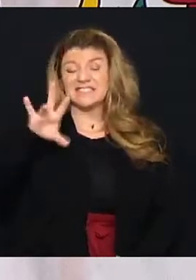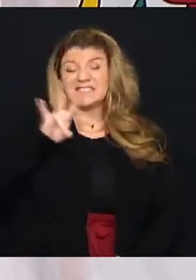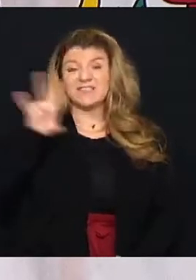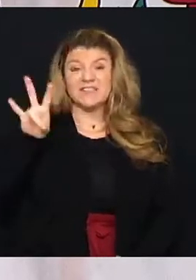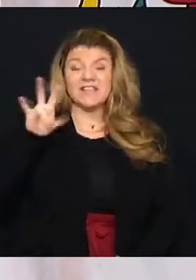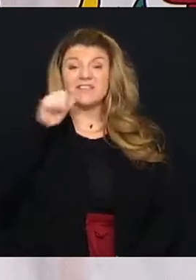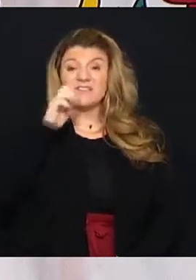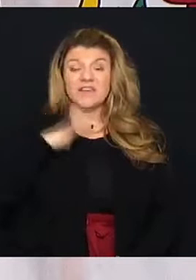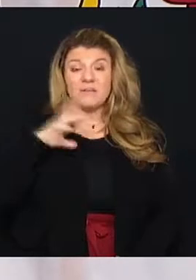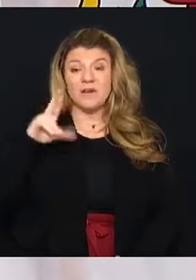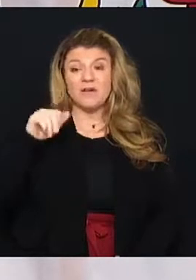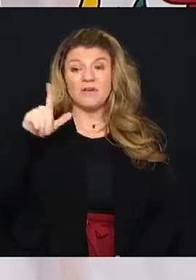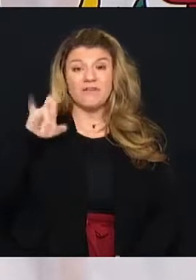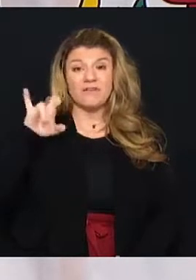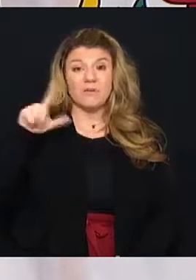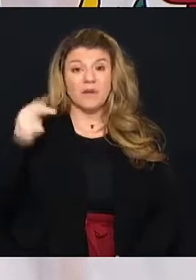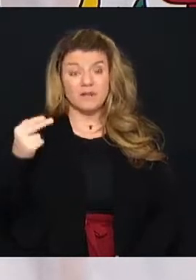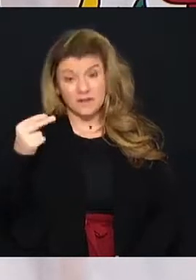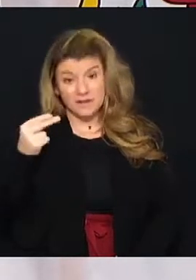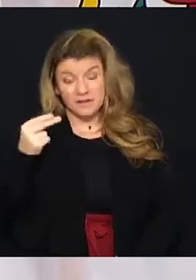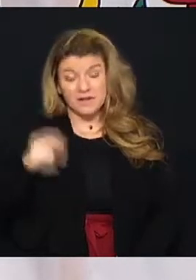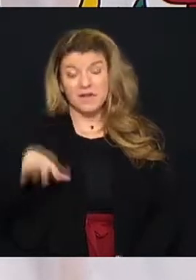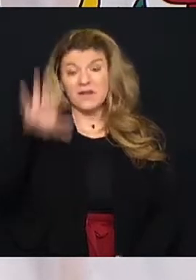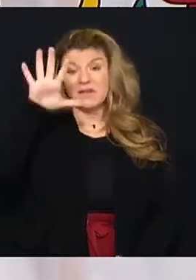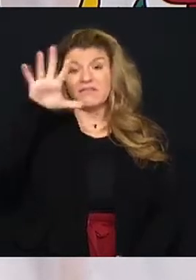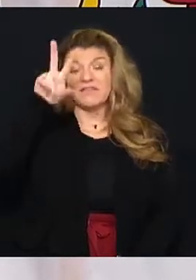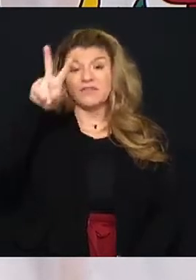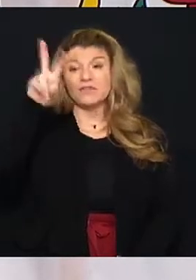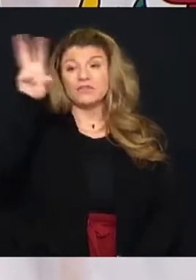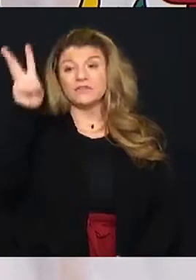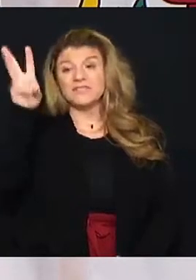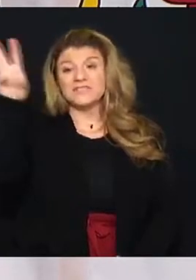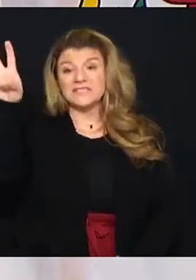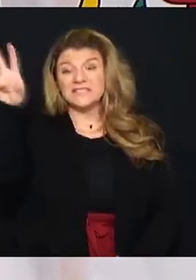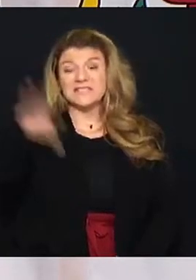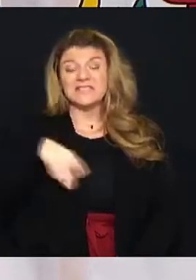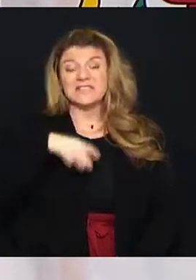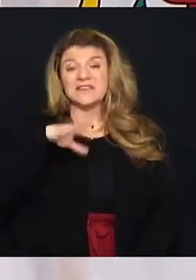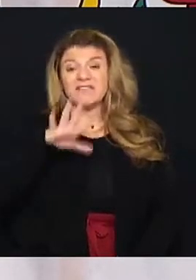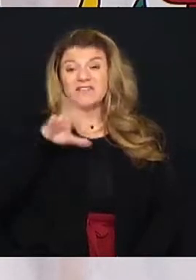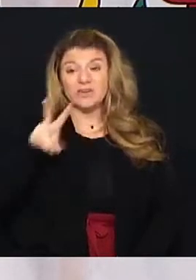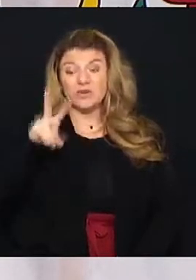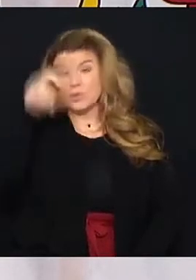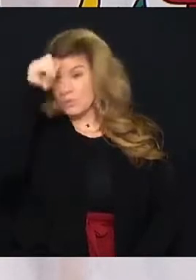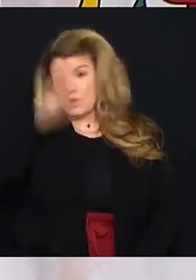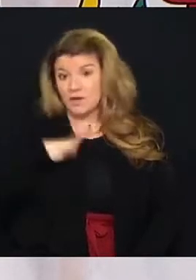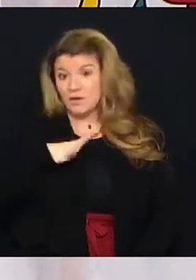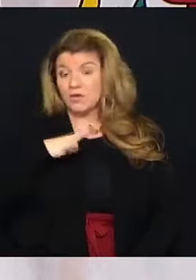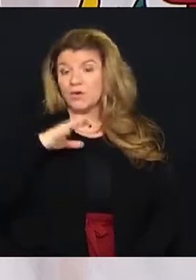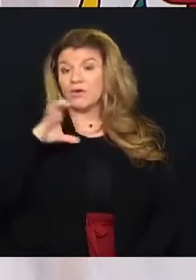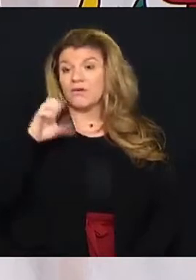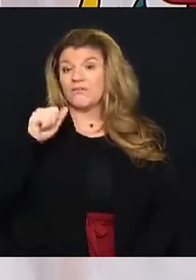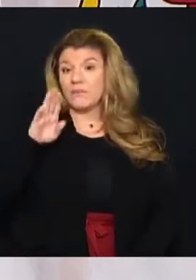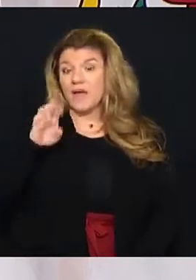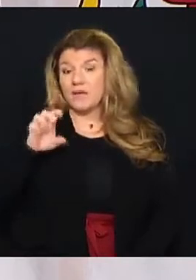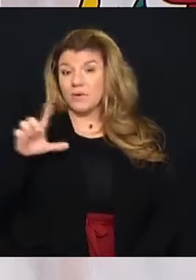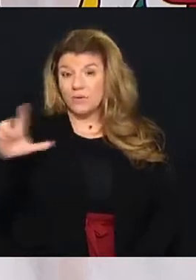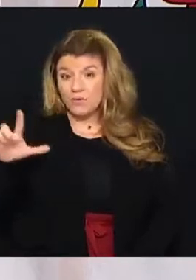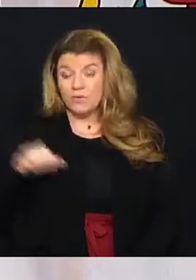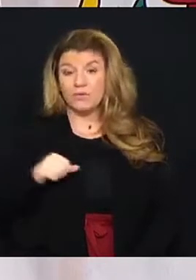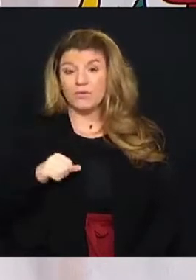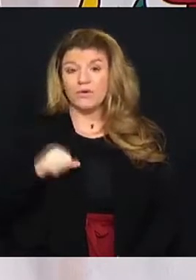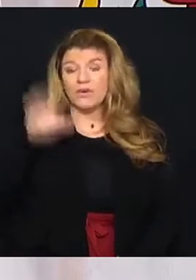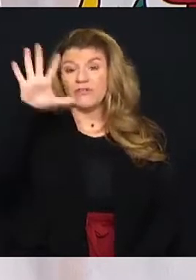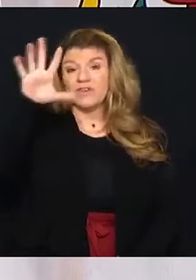77-year-old female from Raleigh County. The 5,266th death, a 52-year-old male from Cabell County.